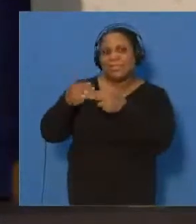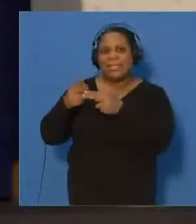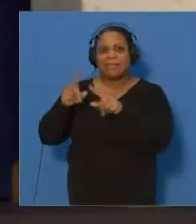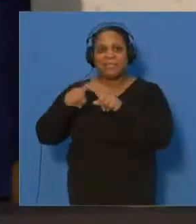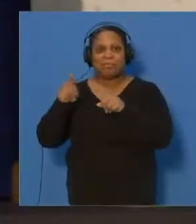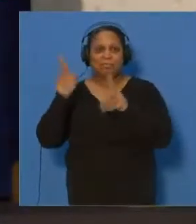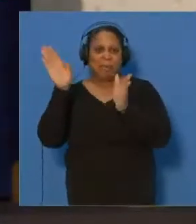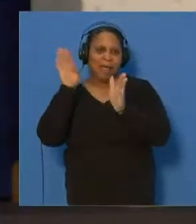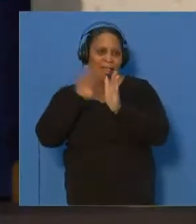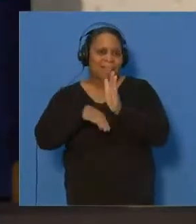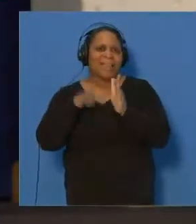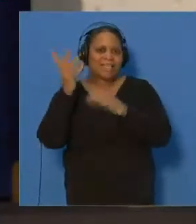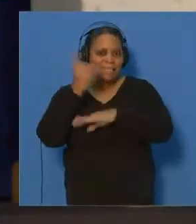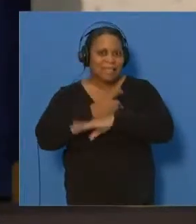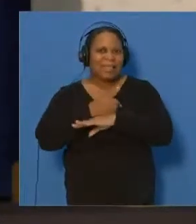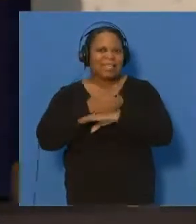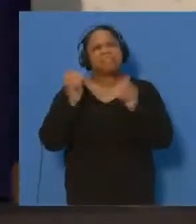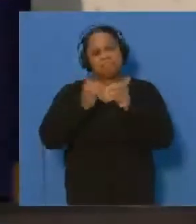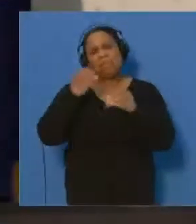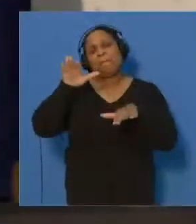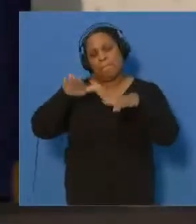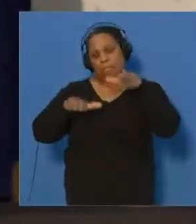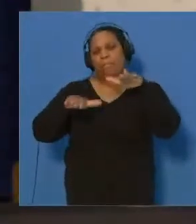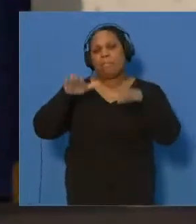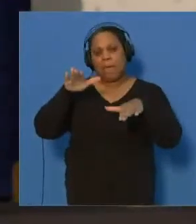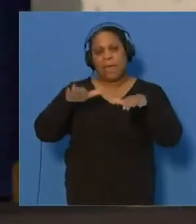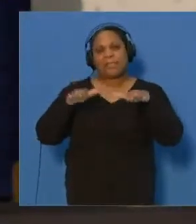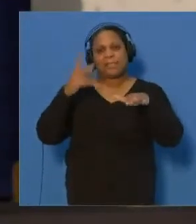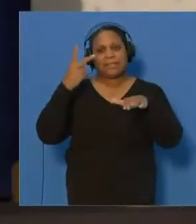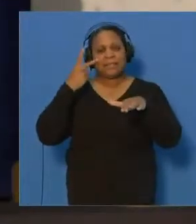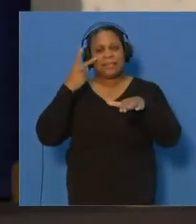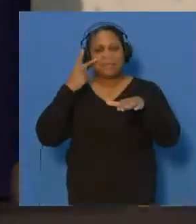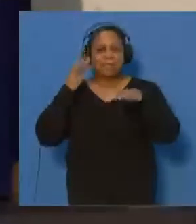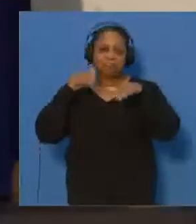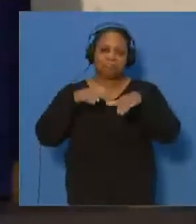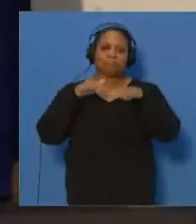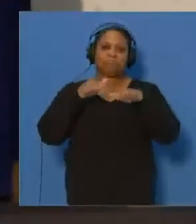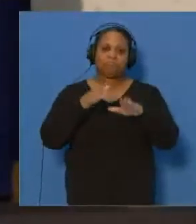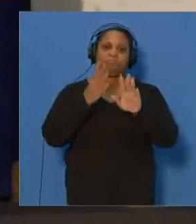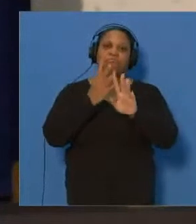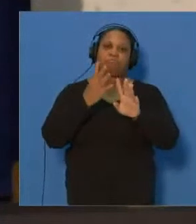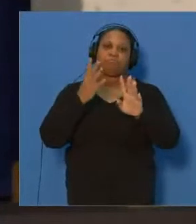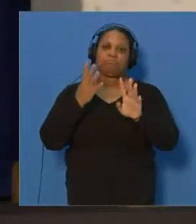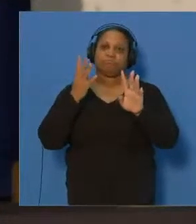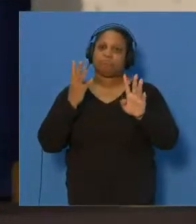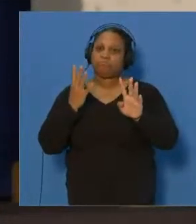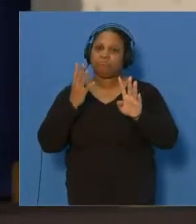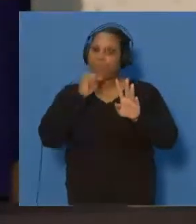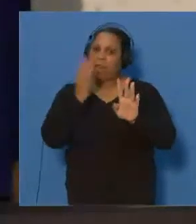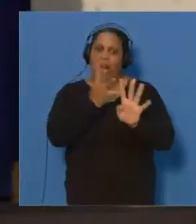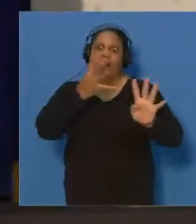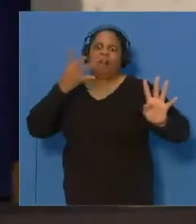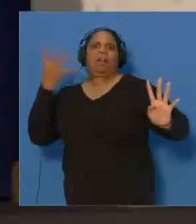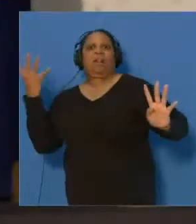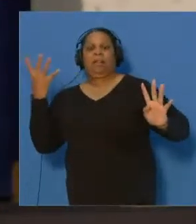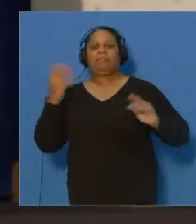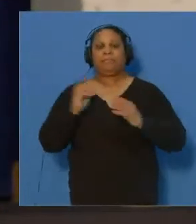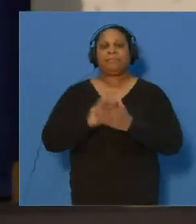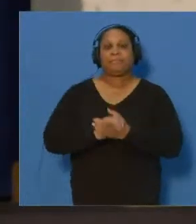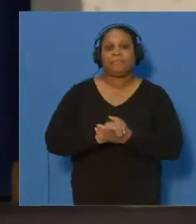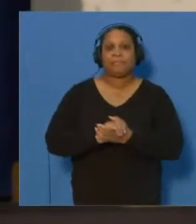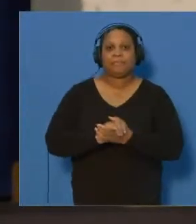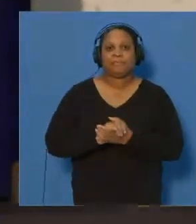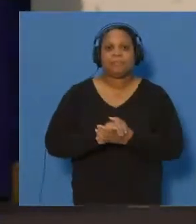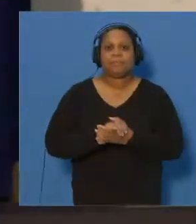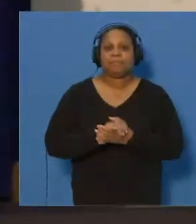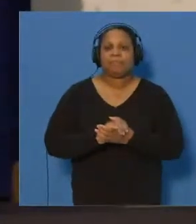of the week. And we believe that will be more balanced and we will have a better ebb and flow as we go through the next 2 weeks. Thank you. The